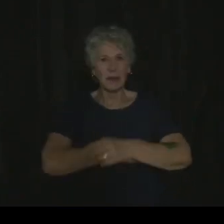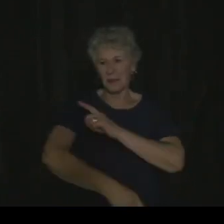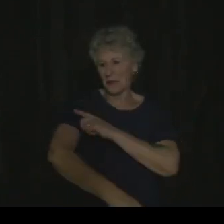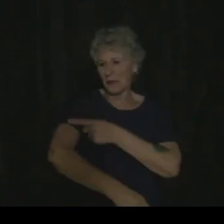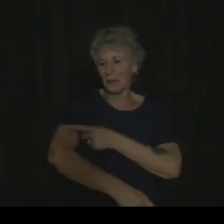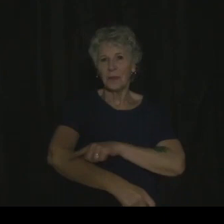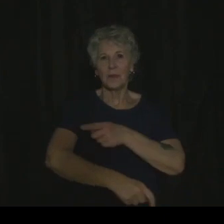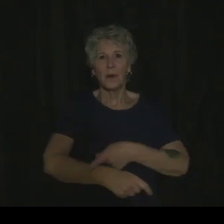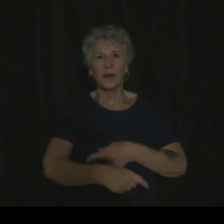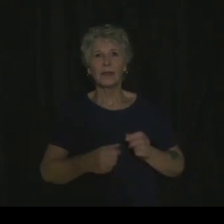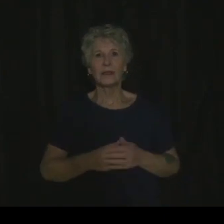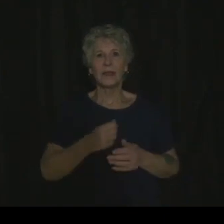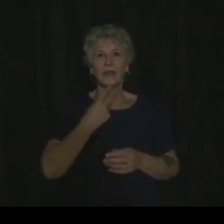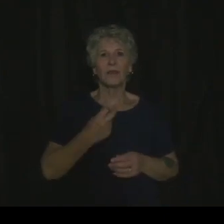and even death.